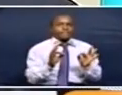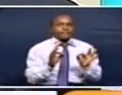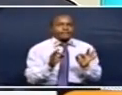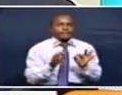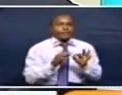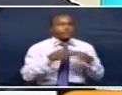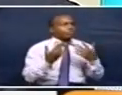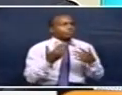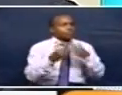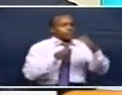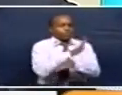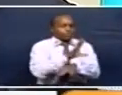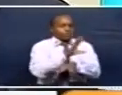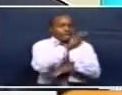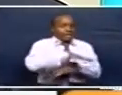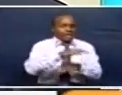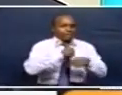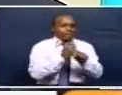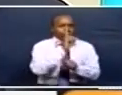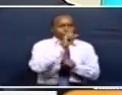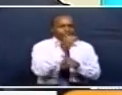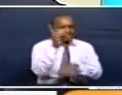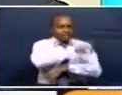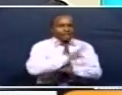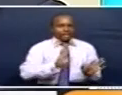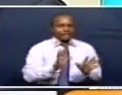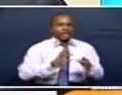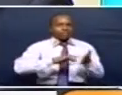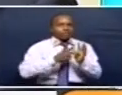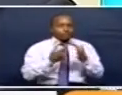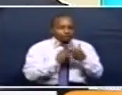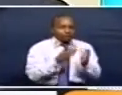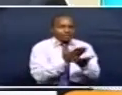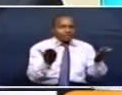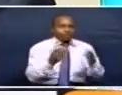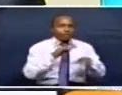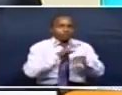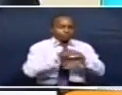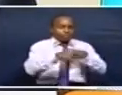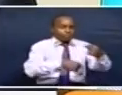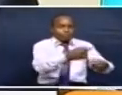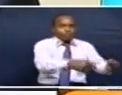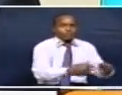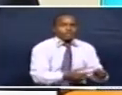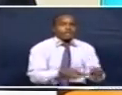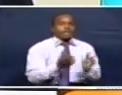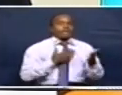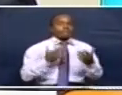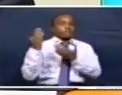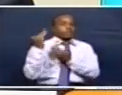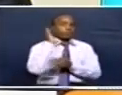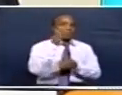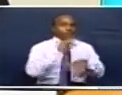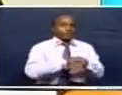made in one day. Hollywood was not made in one day. So we've started somewhere, and we are continuing. And my expectation is that we're going to get